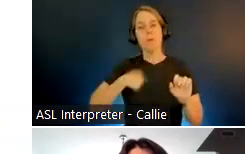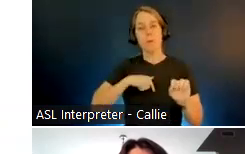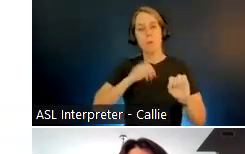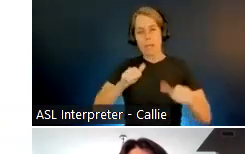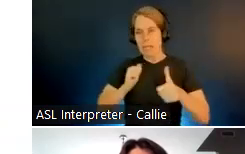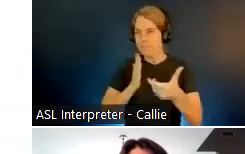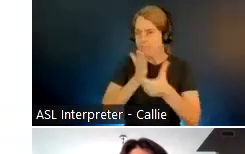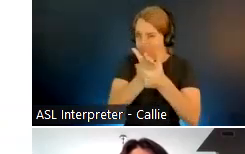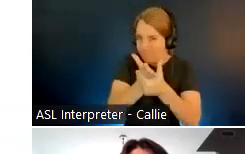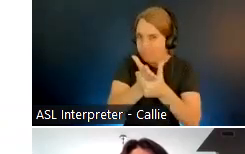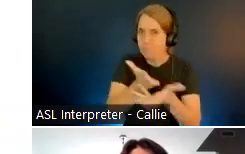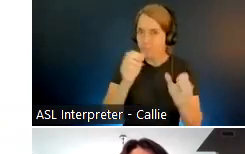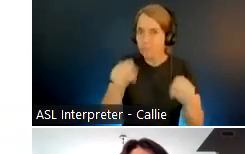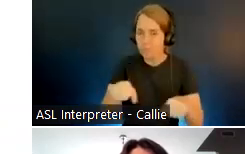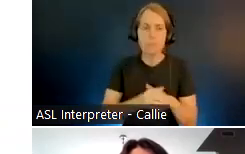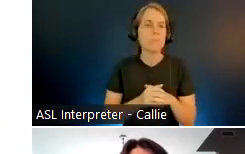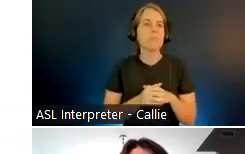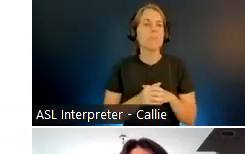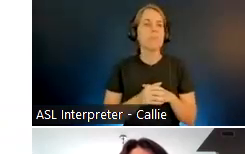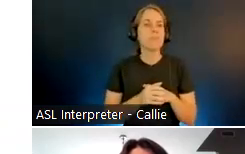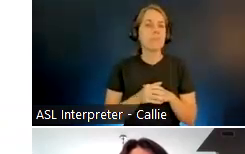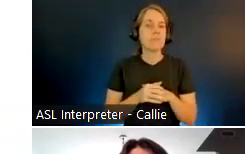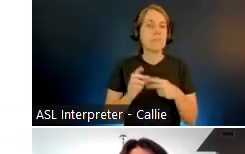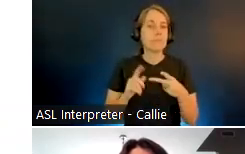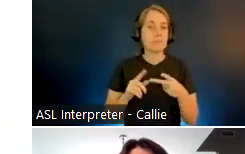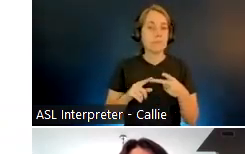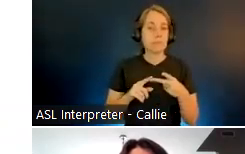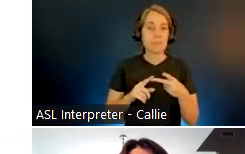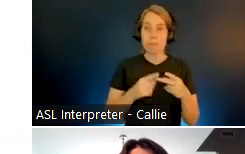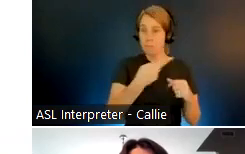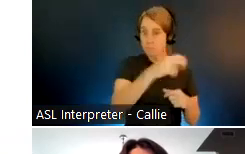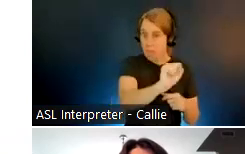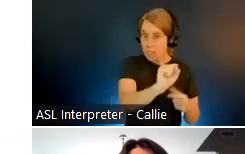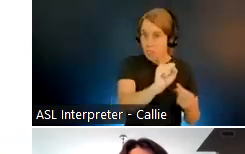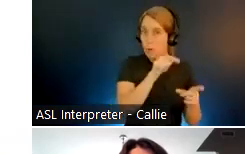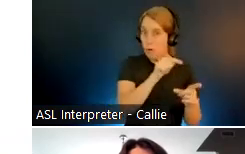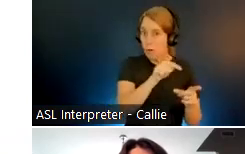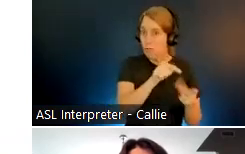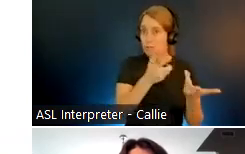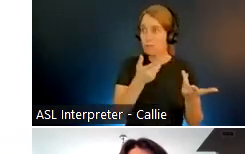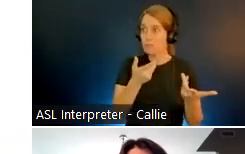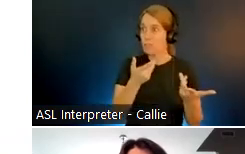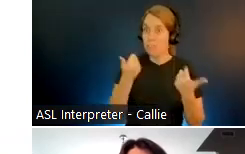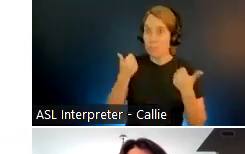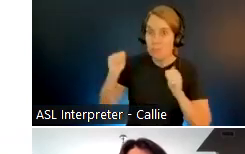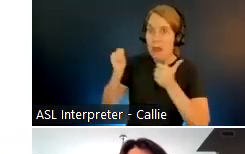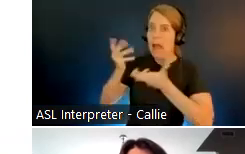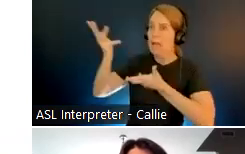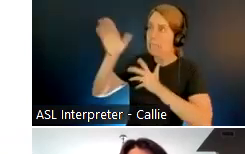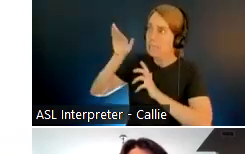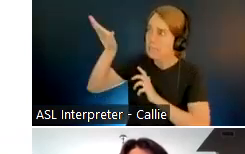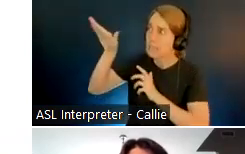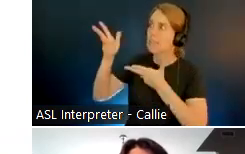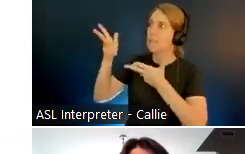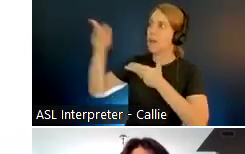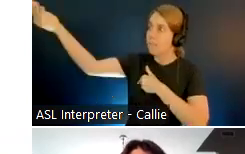getting help from VR or the Commission during high school. Let's say you tried to get VR involved, you invited